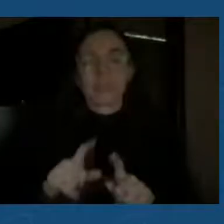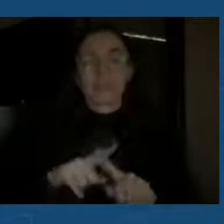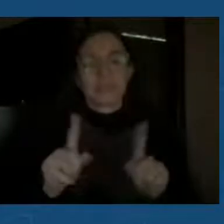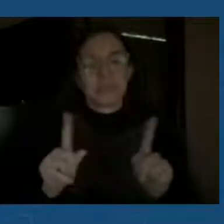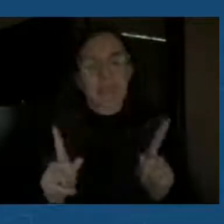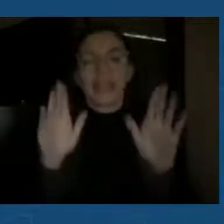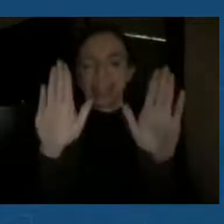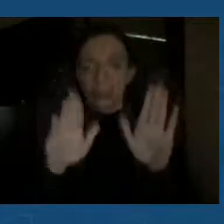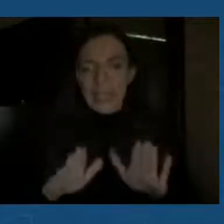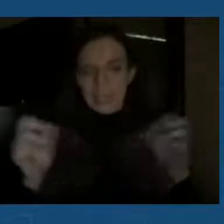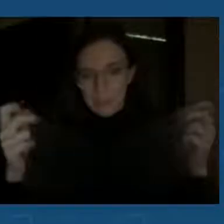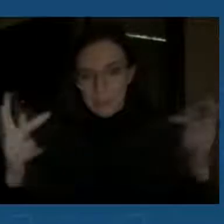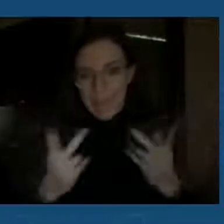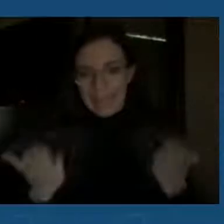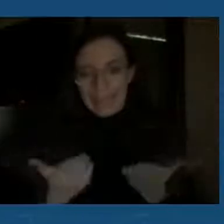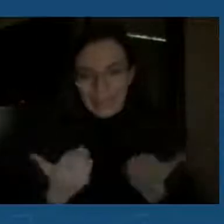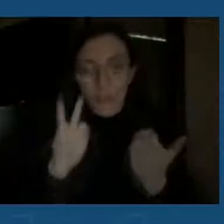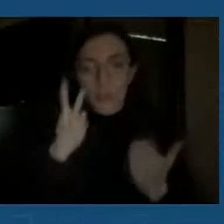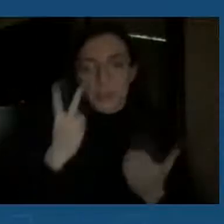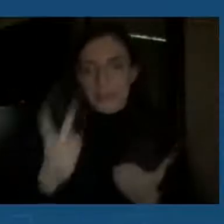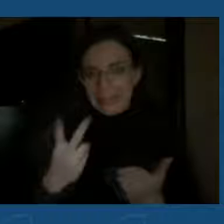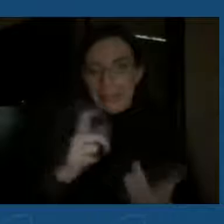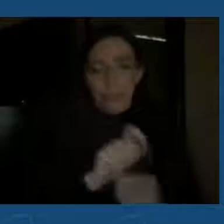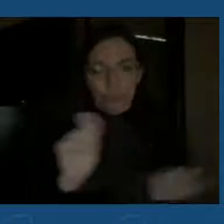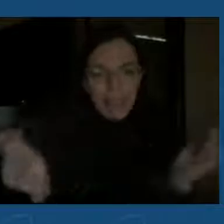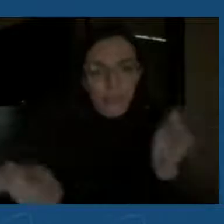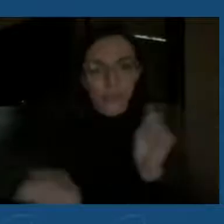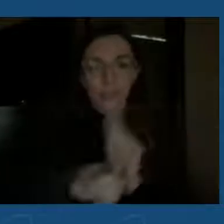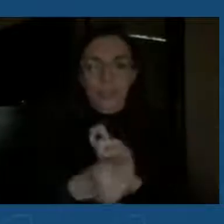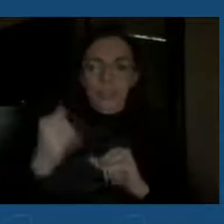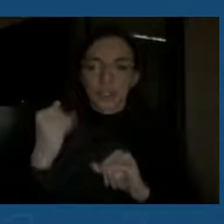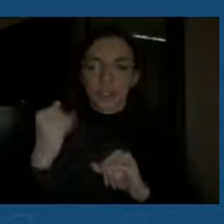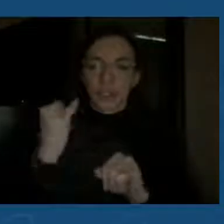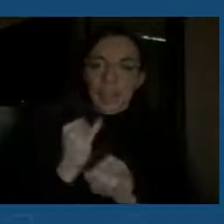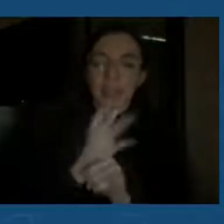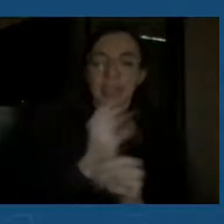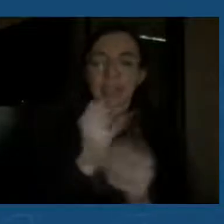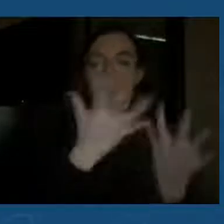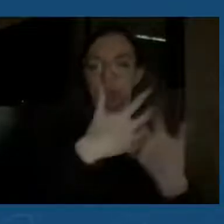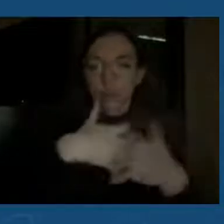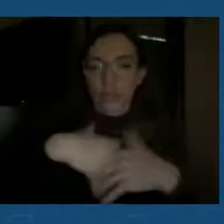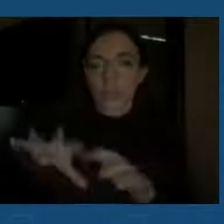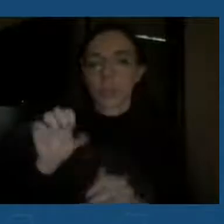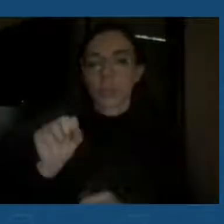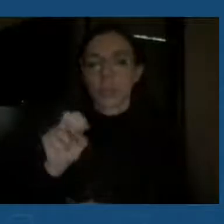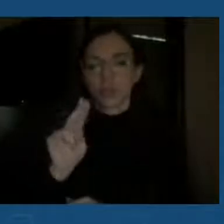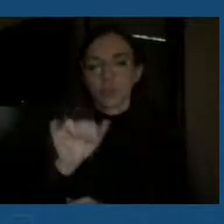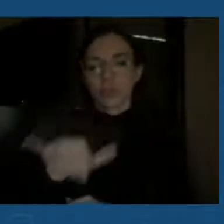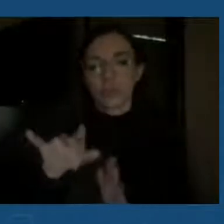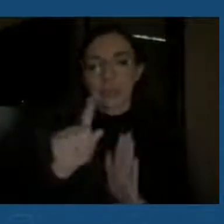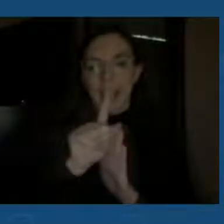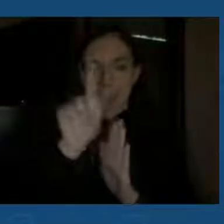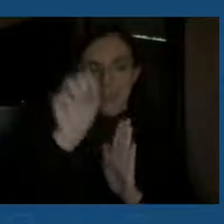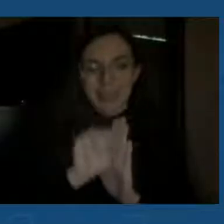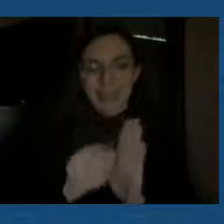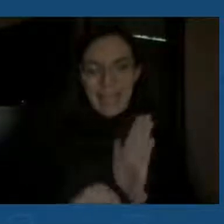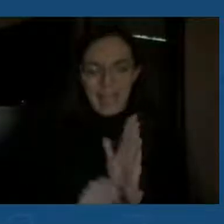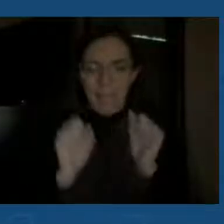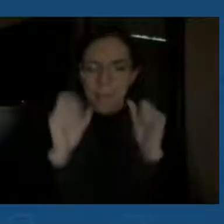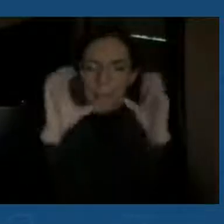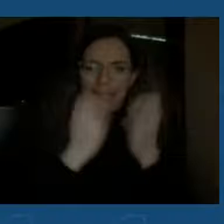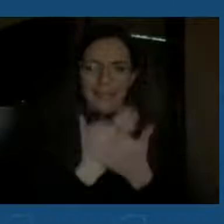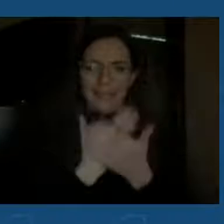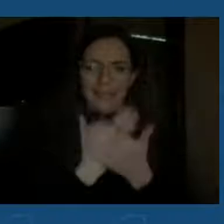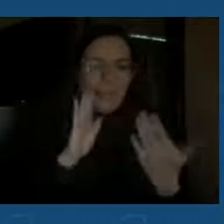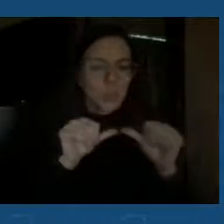see this transformation of the campus and the integration with SUNY Upstate, and great things are going to continue to coming. And we're focused on COVID